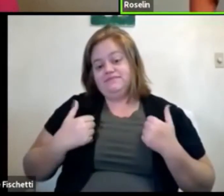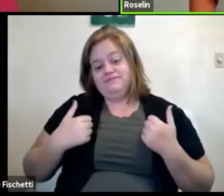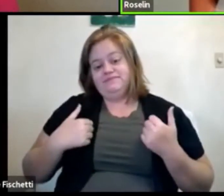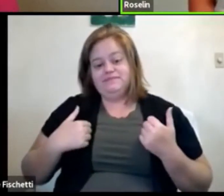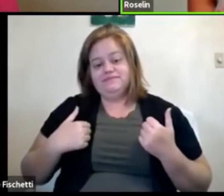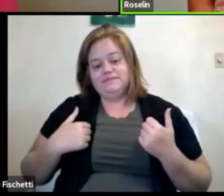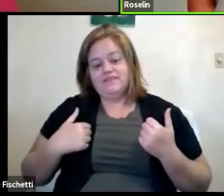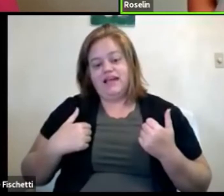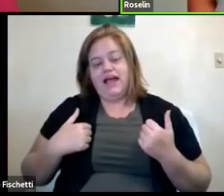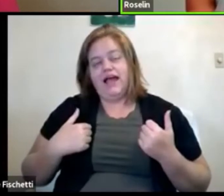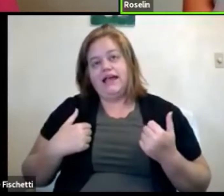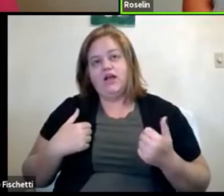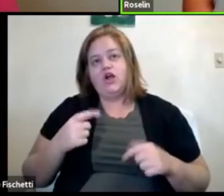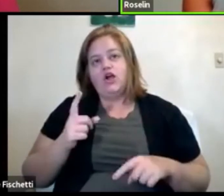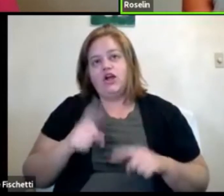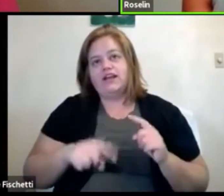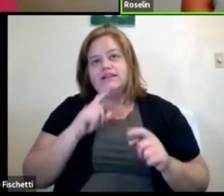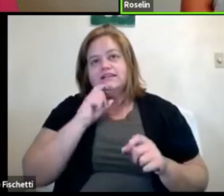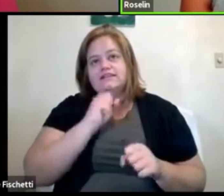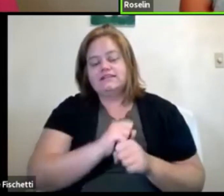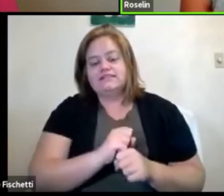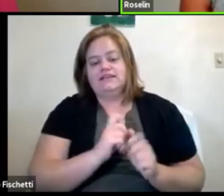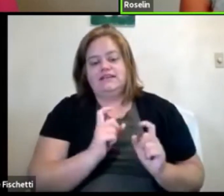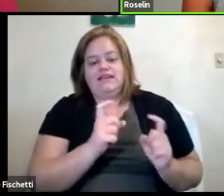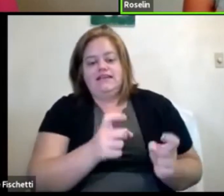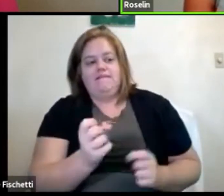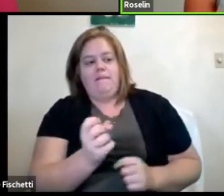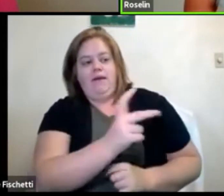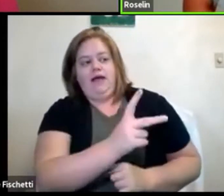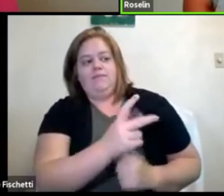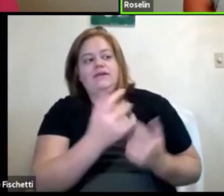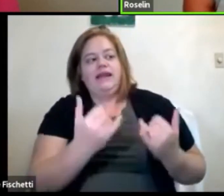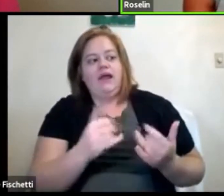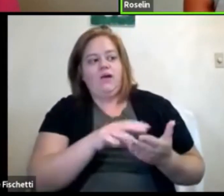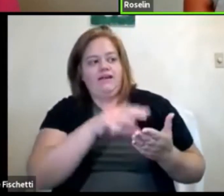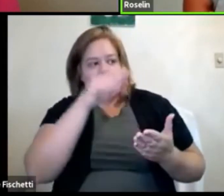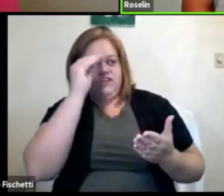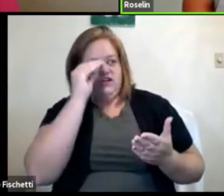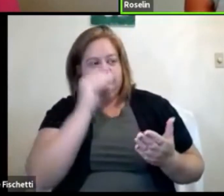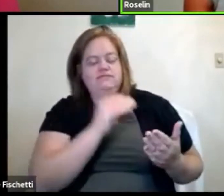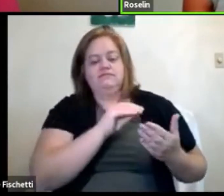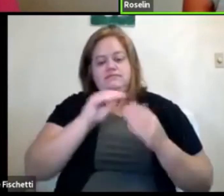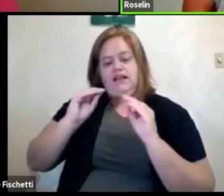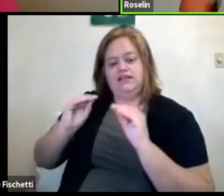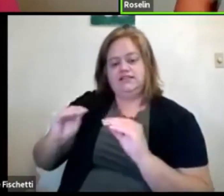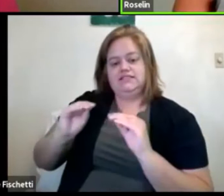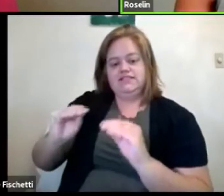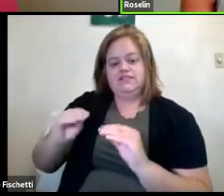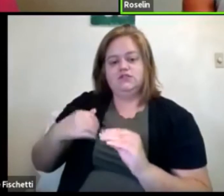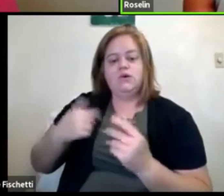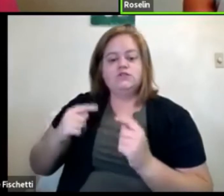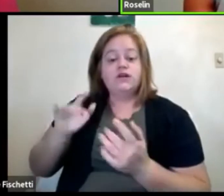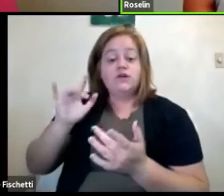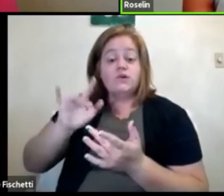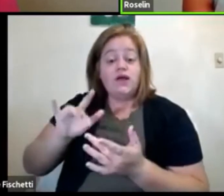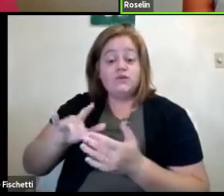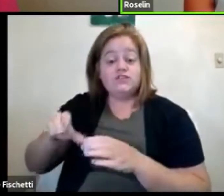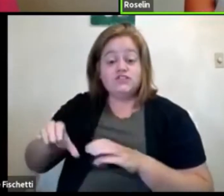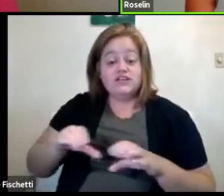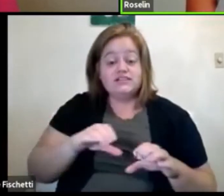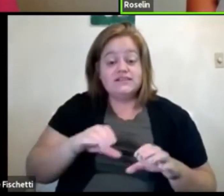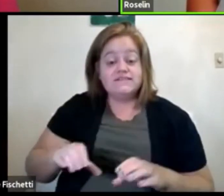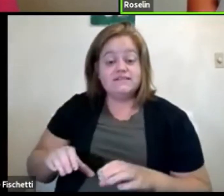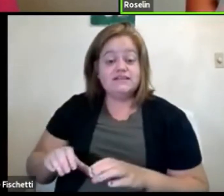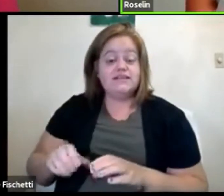possibly pay them back other than just doing the same for others. So that's why I spend a lot of time doing outreach activities. I mentor people. I